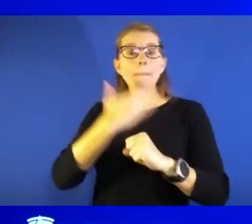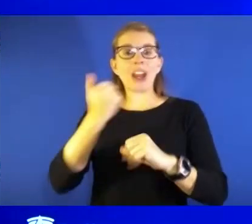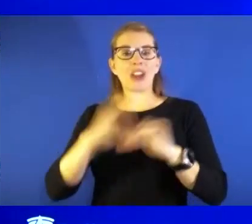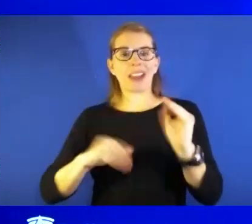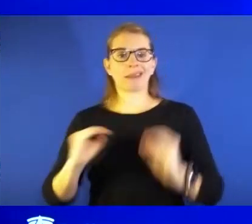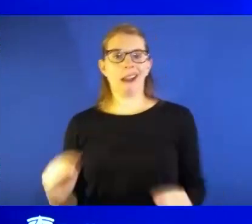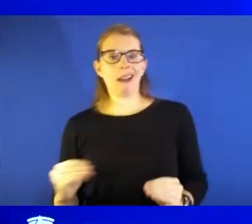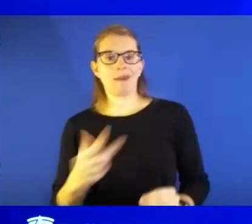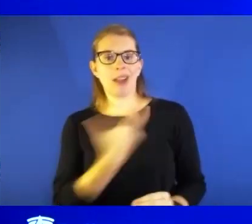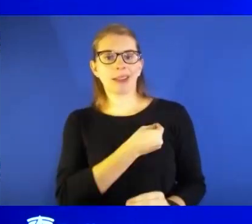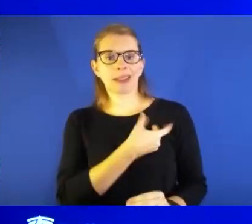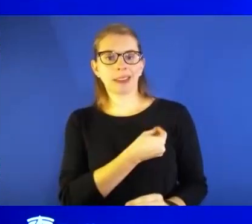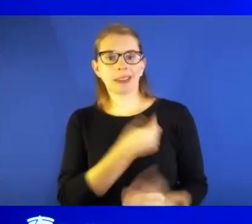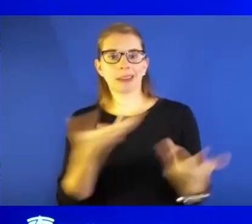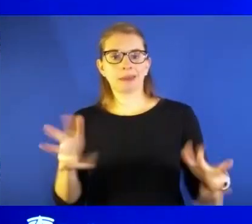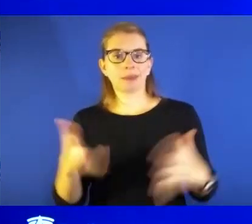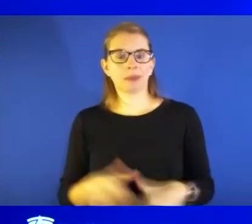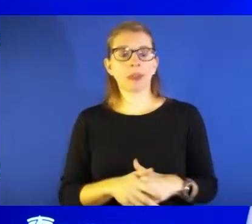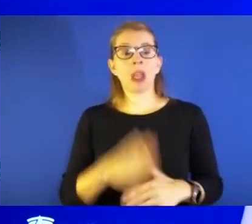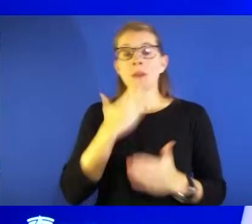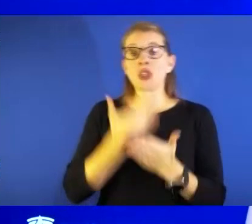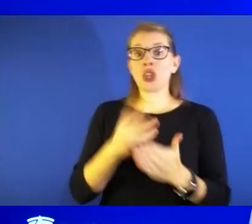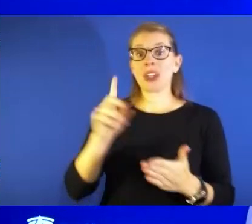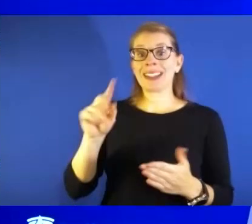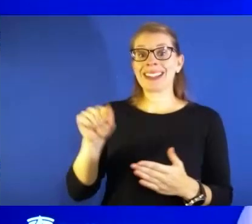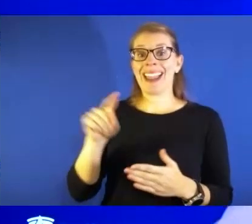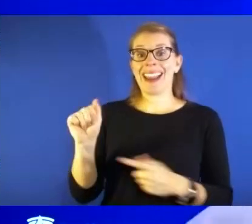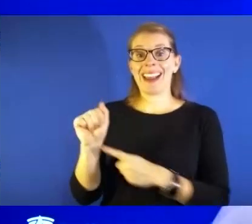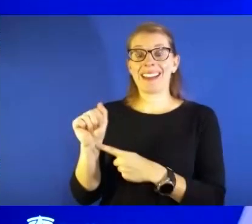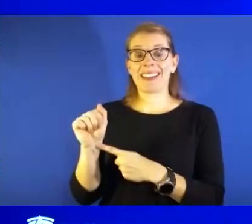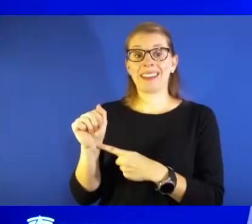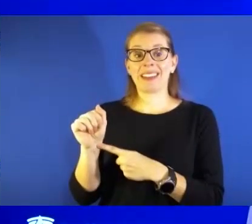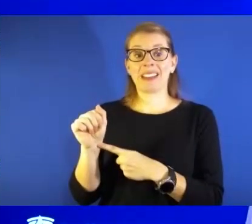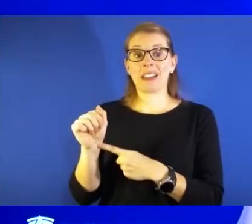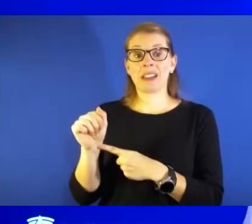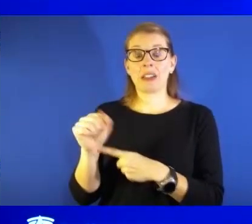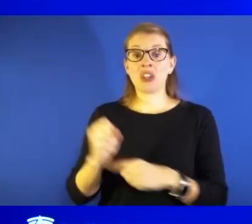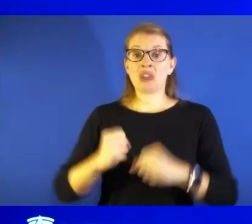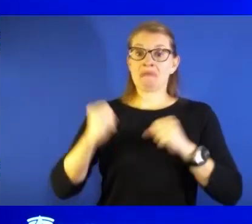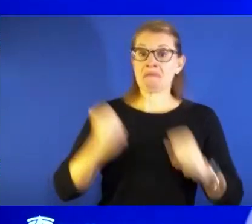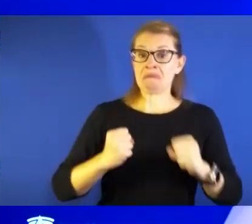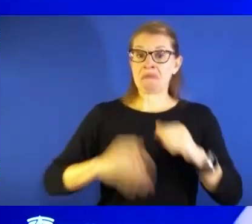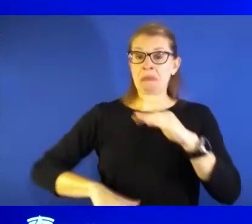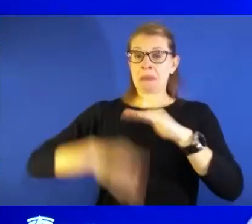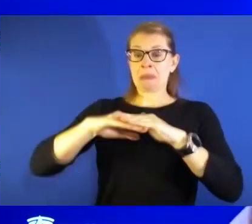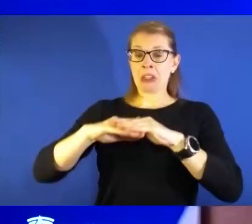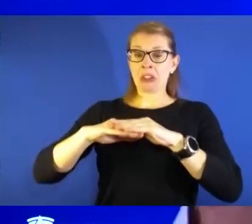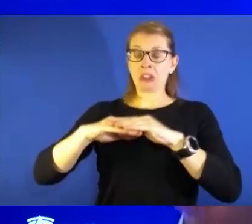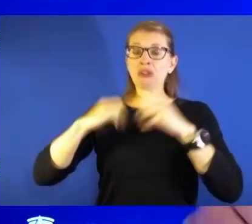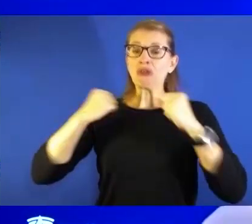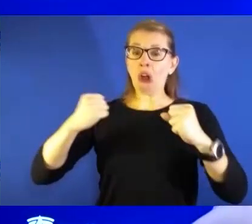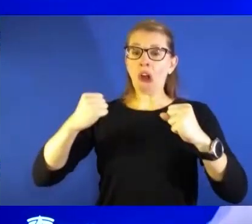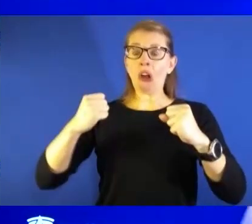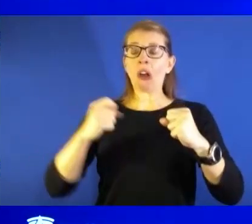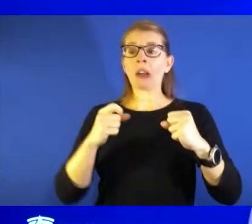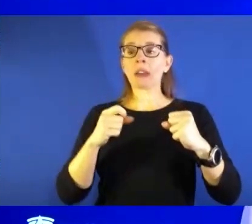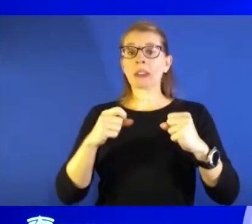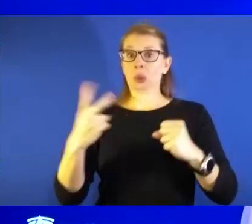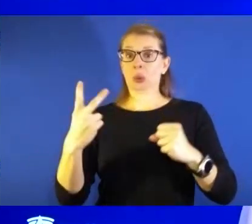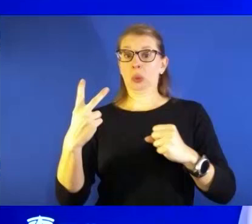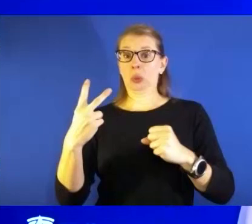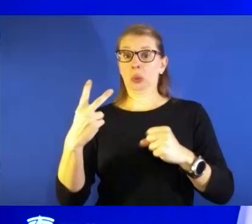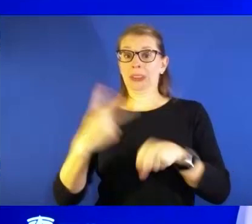at all, but we also have good data showing that it is not as maximal and optimal, as Amanda said, as that 2-dose